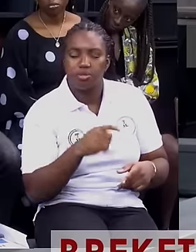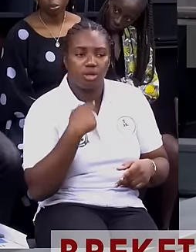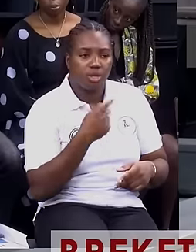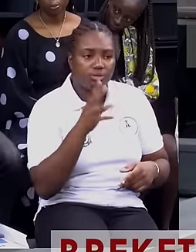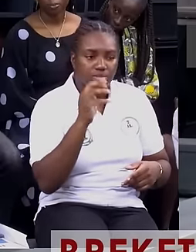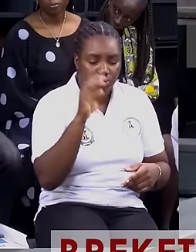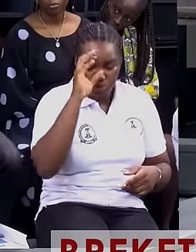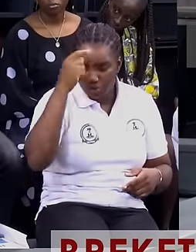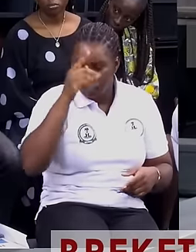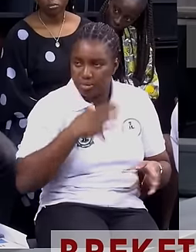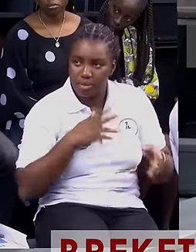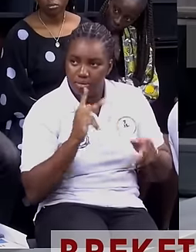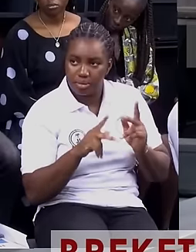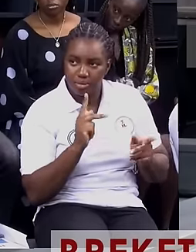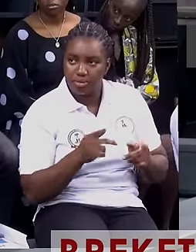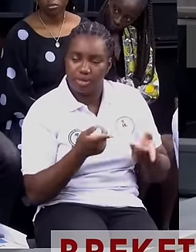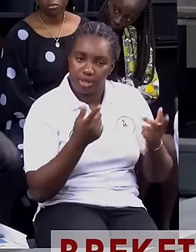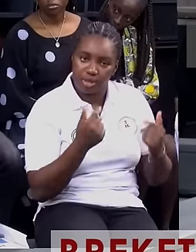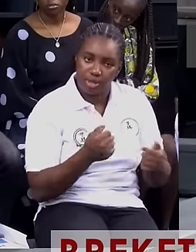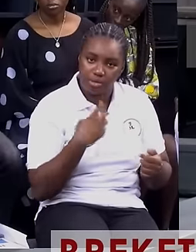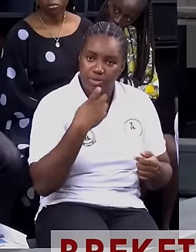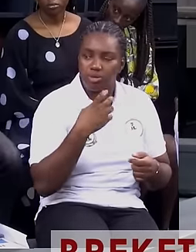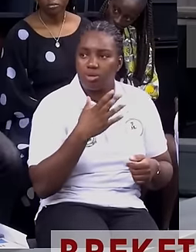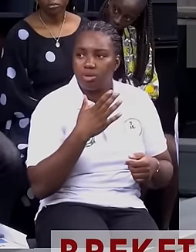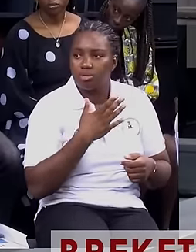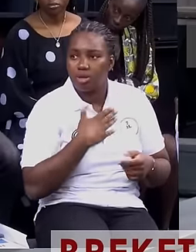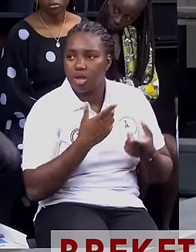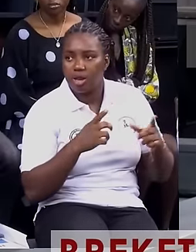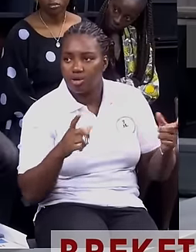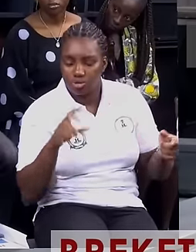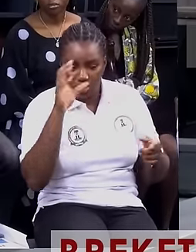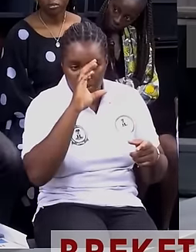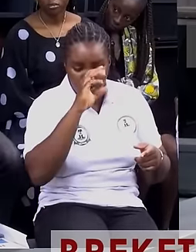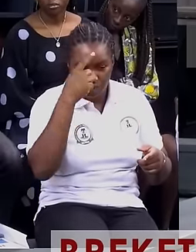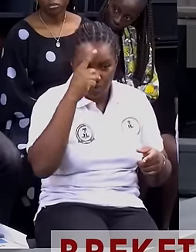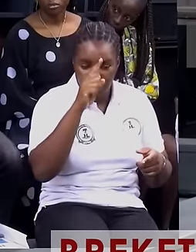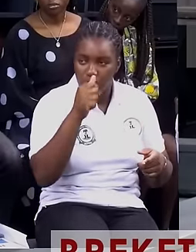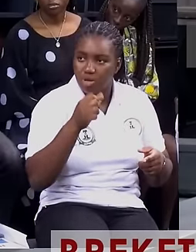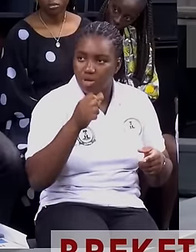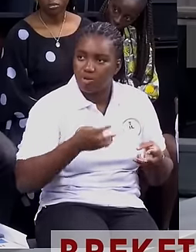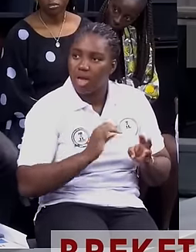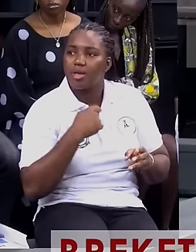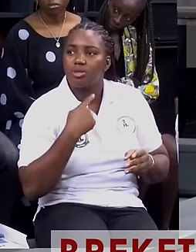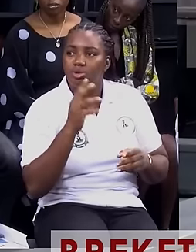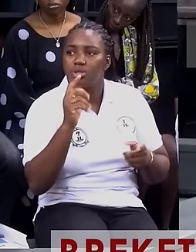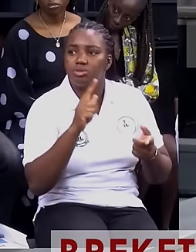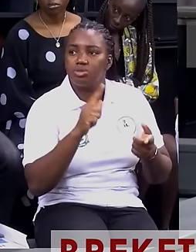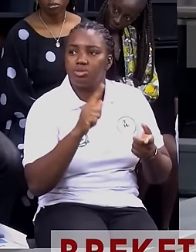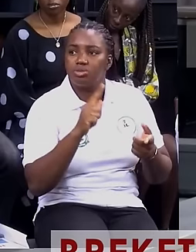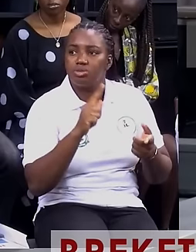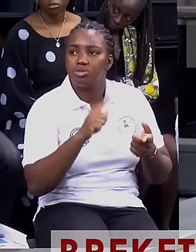people. They now looked for somebody. They now came, spoke my language. They now looked for a way. I told them to give me a pen